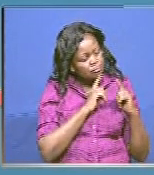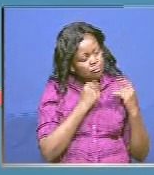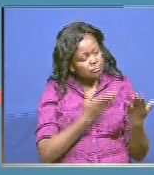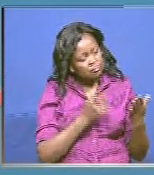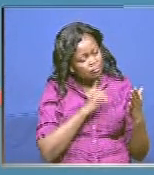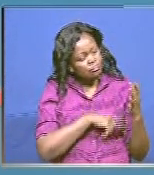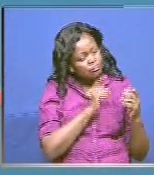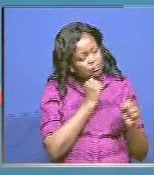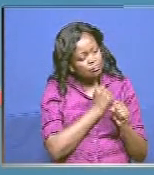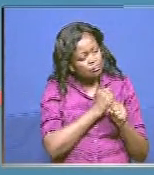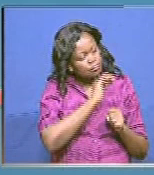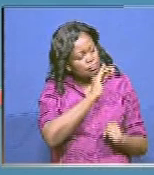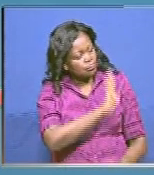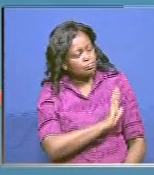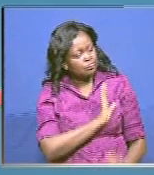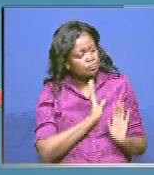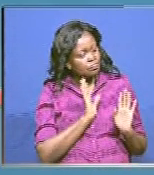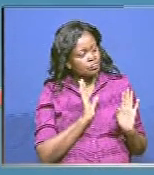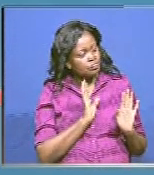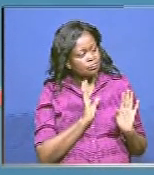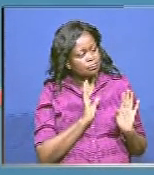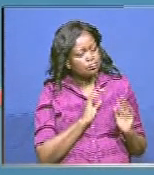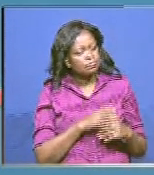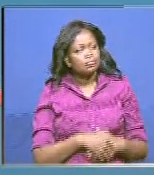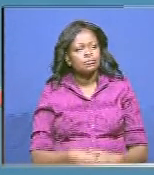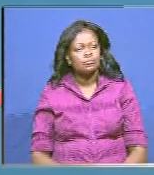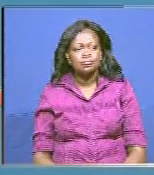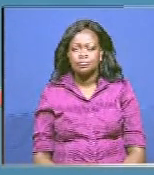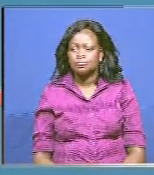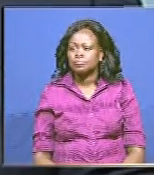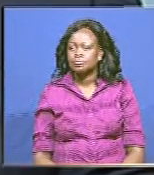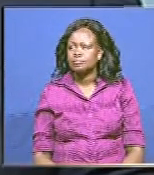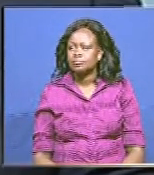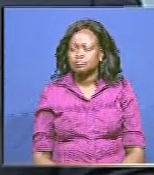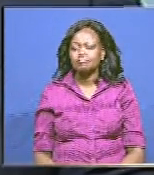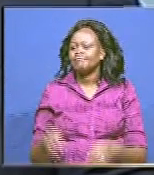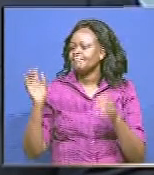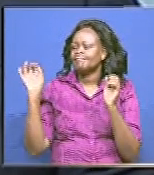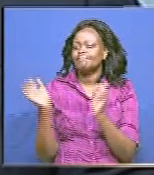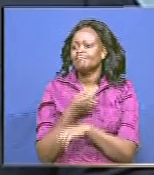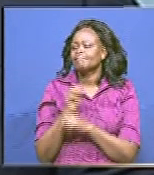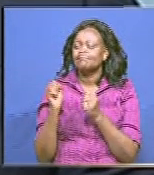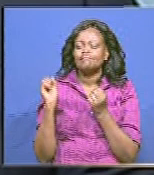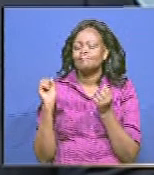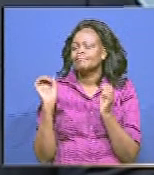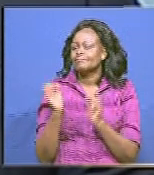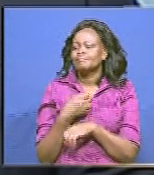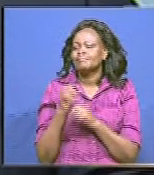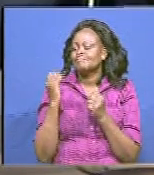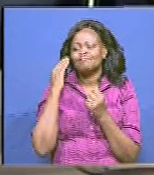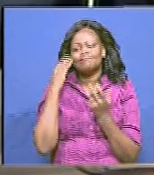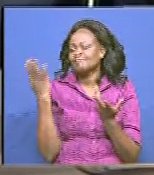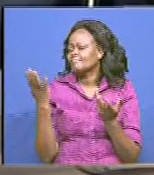doing within your county can be able to access opportunities from it? I cannot be able to estimate that. There have been no predictions,